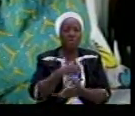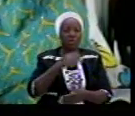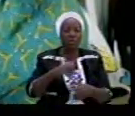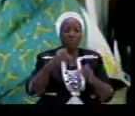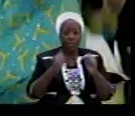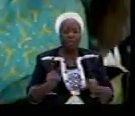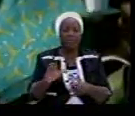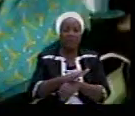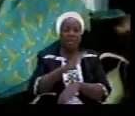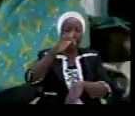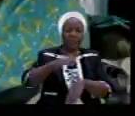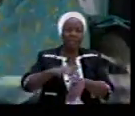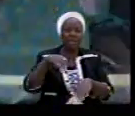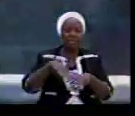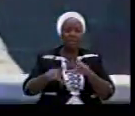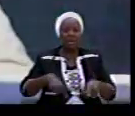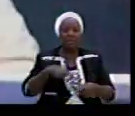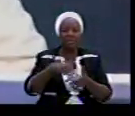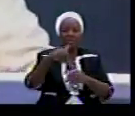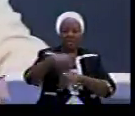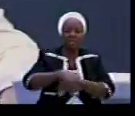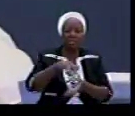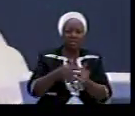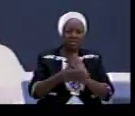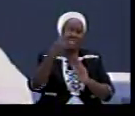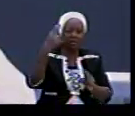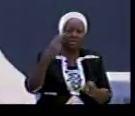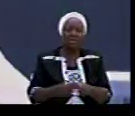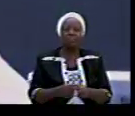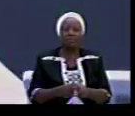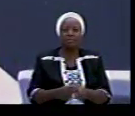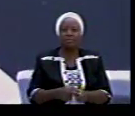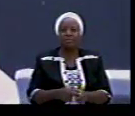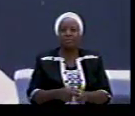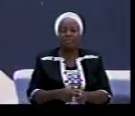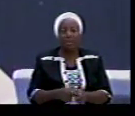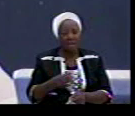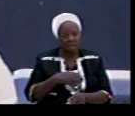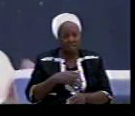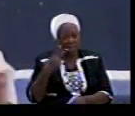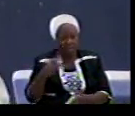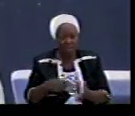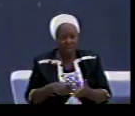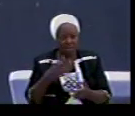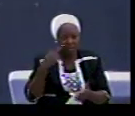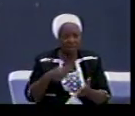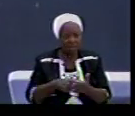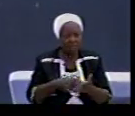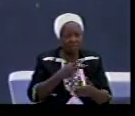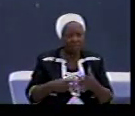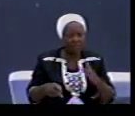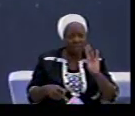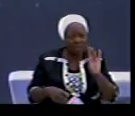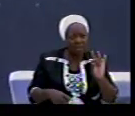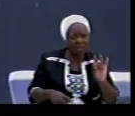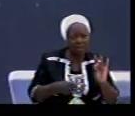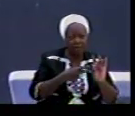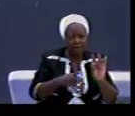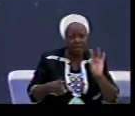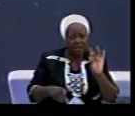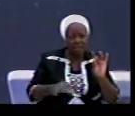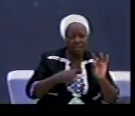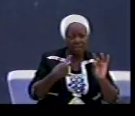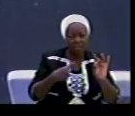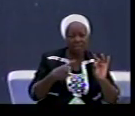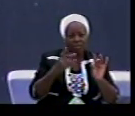name. And look at this, look at verse 8. It says in verse 8, and there sat a certain